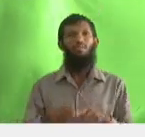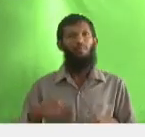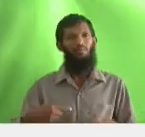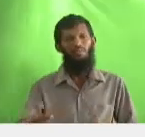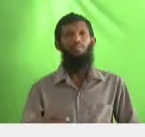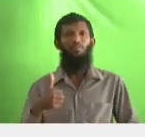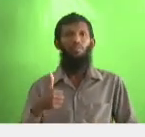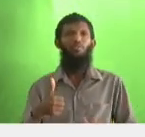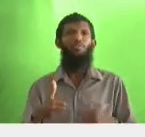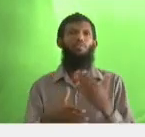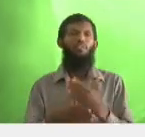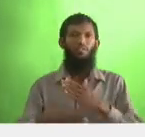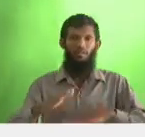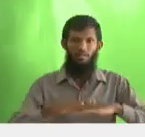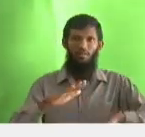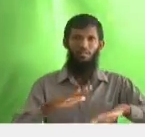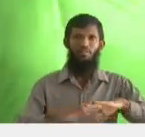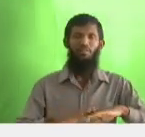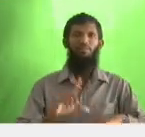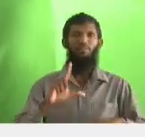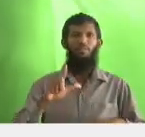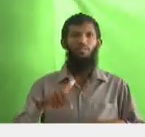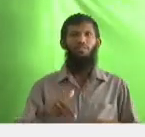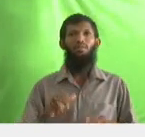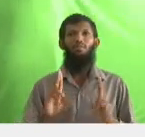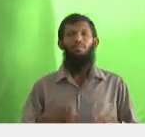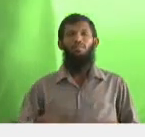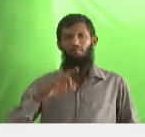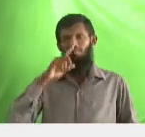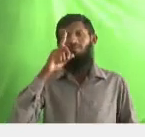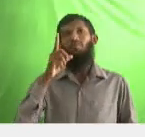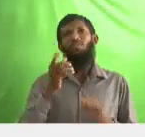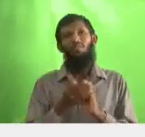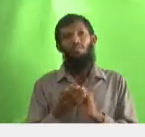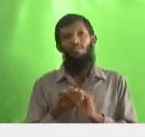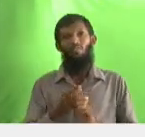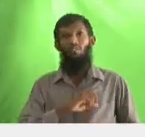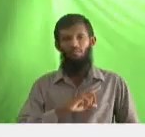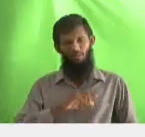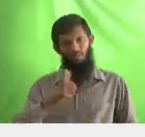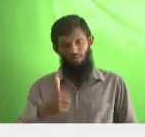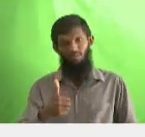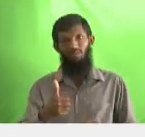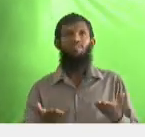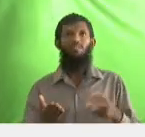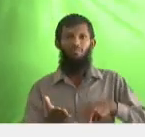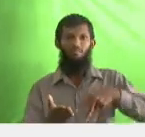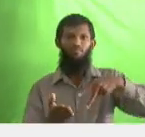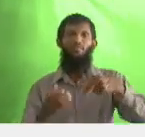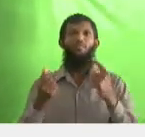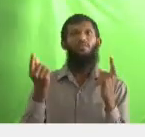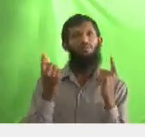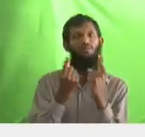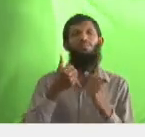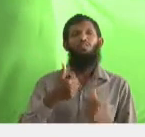that will result in you being proud of what you have put forward on the day of judgment. And one of the best